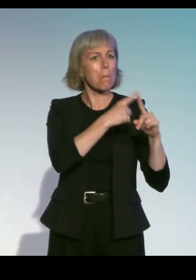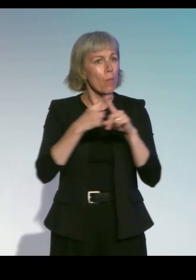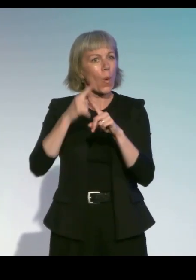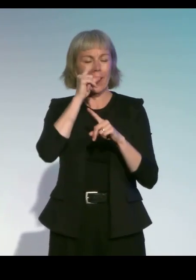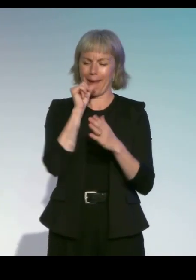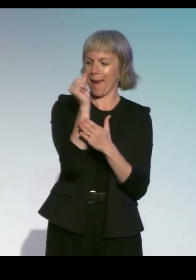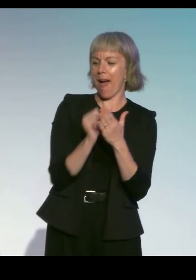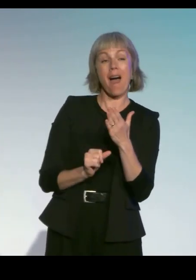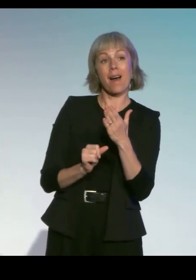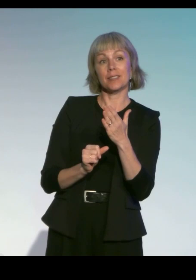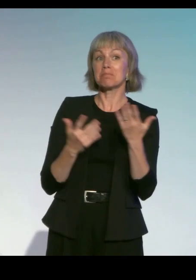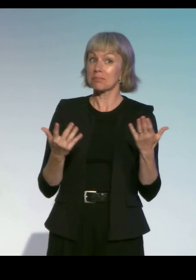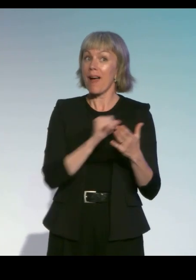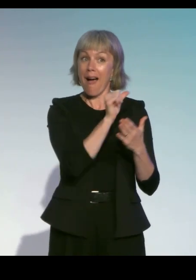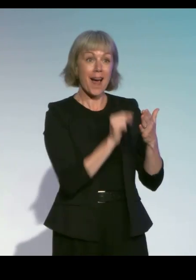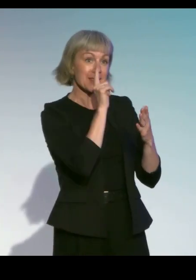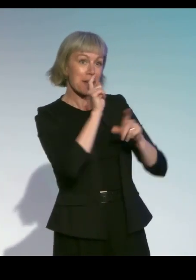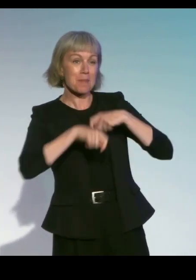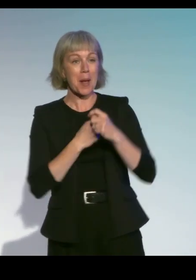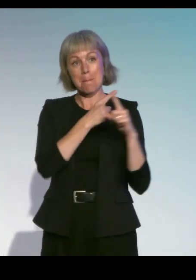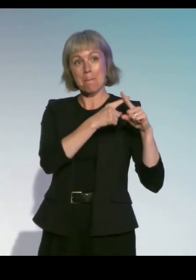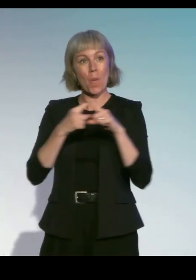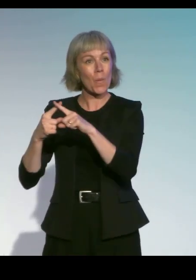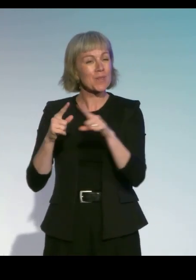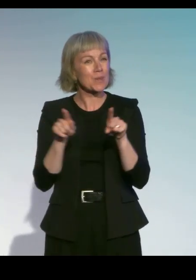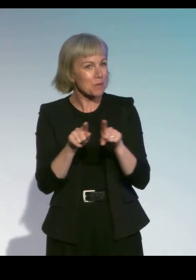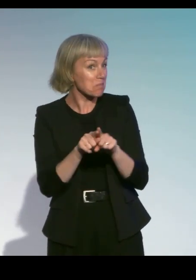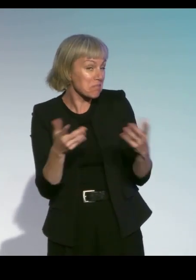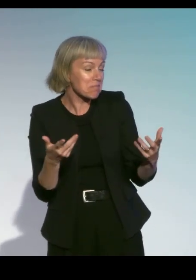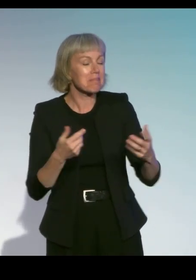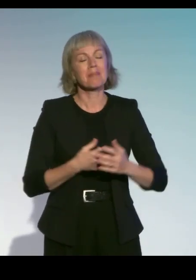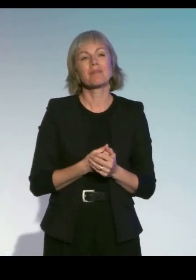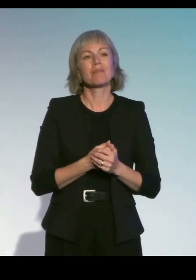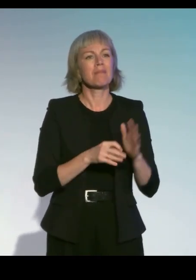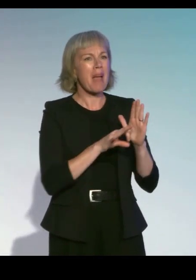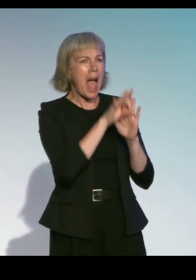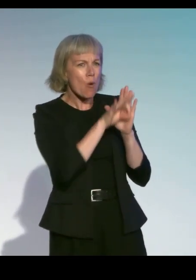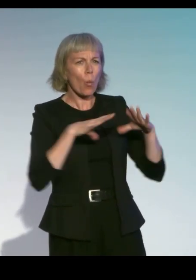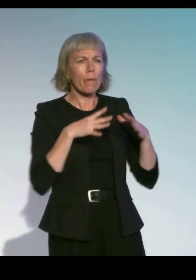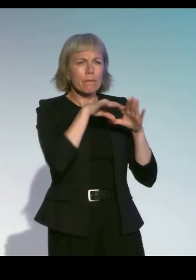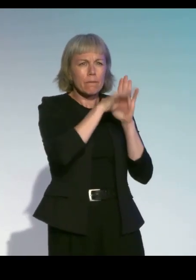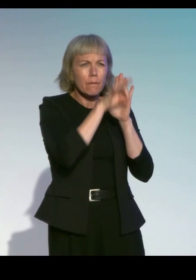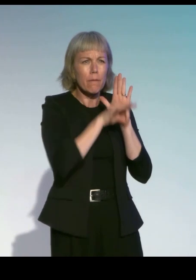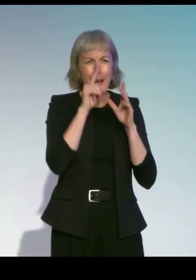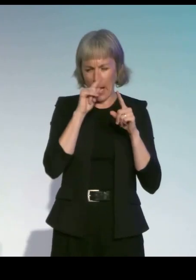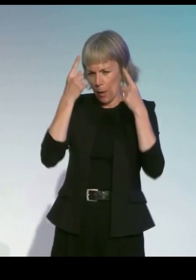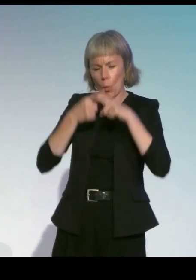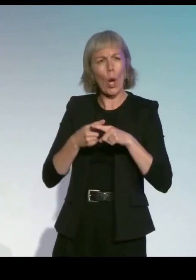artistic. Conversely, art can be pornographic. And algorithms cannot determine the gender of a person's